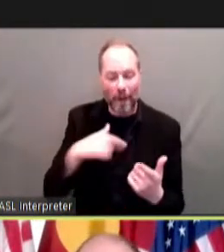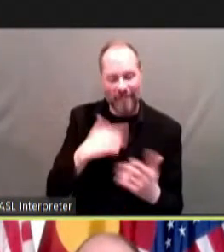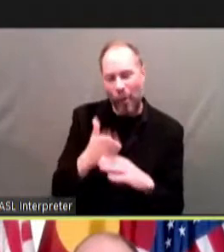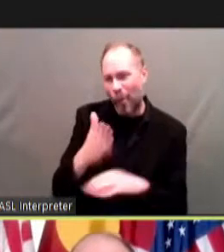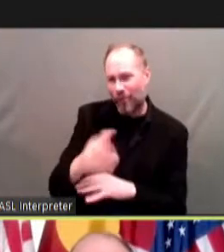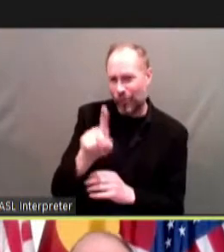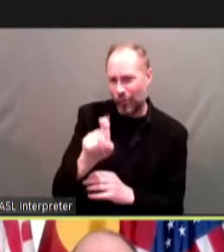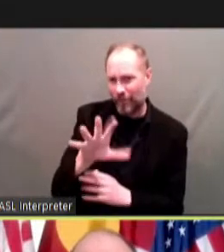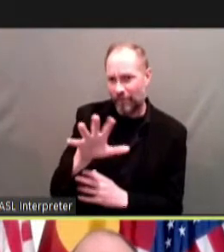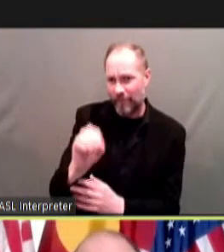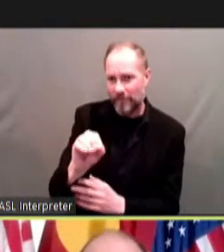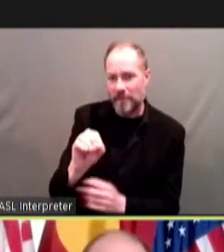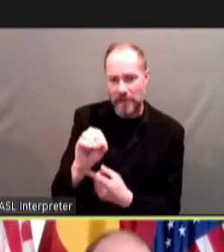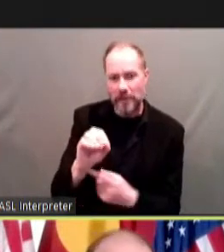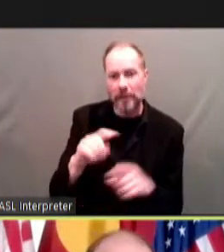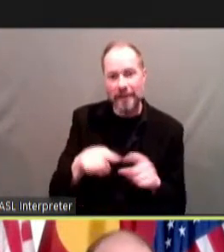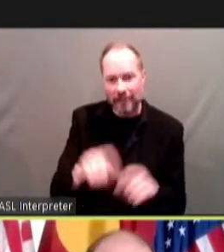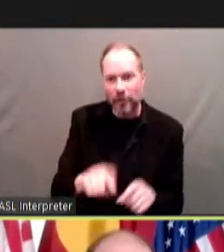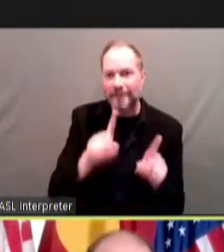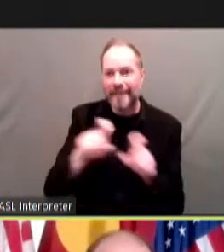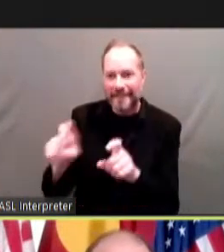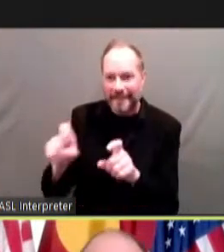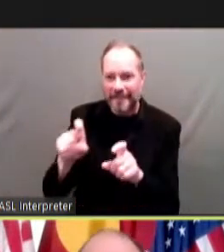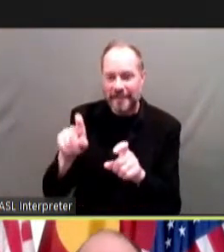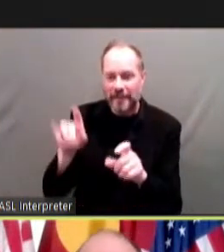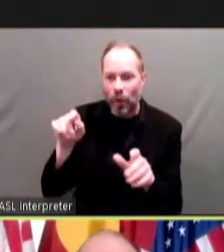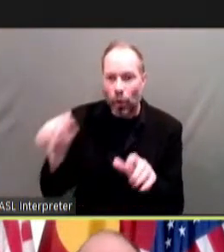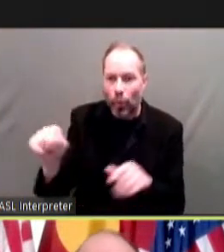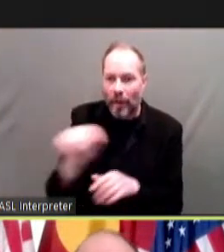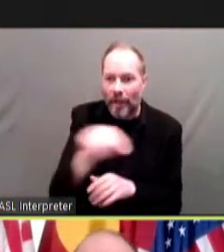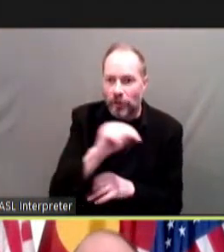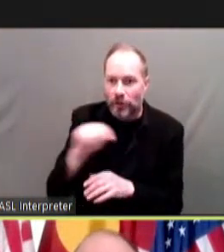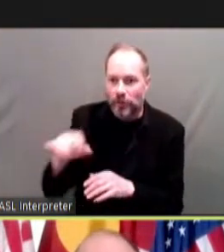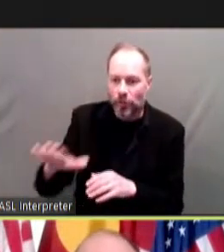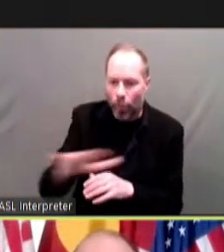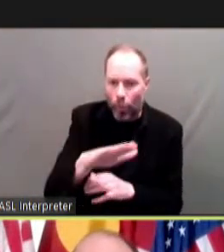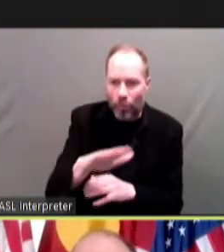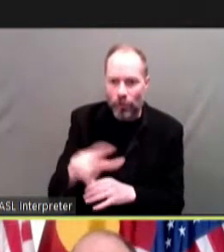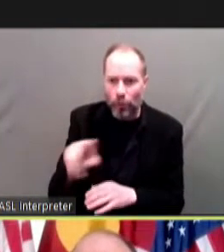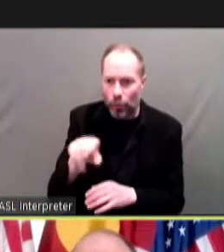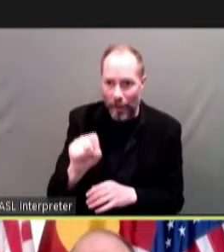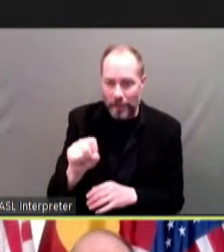community testing sites across the country, very easy to check.